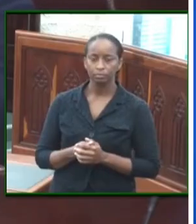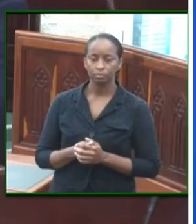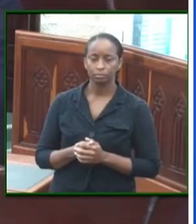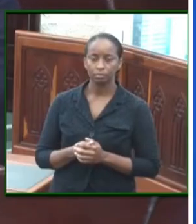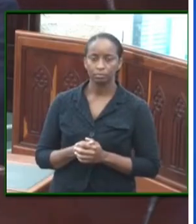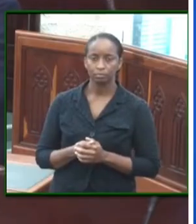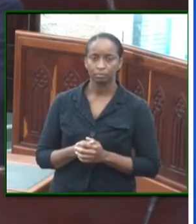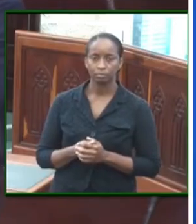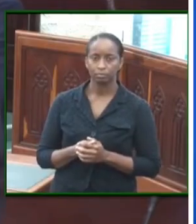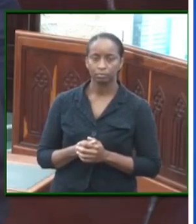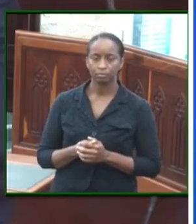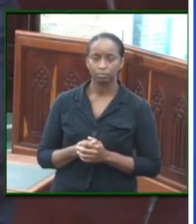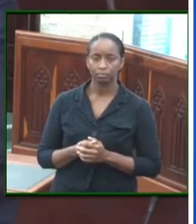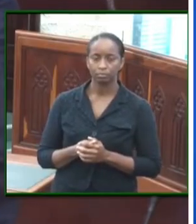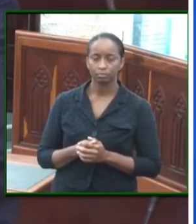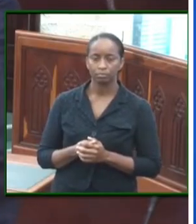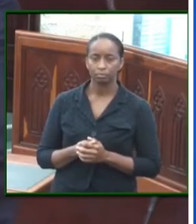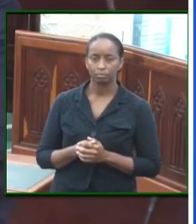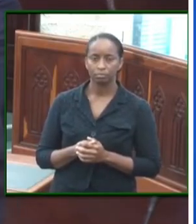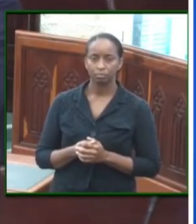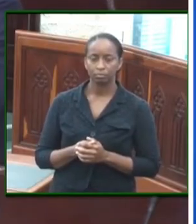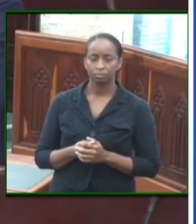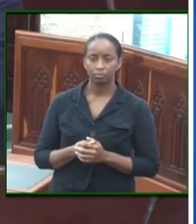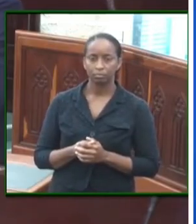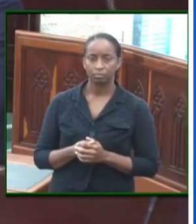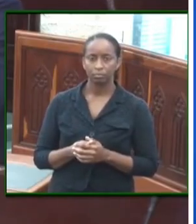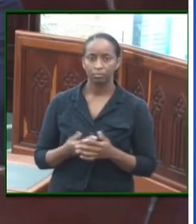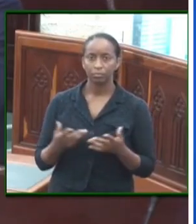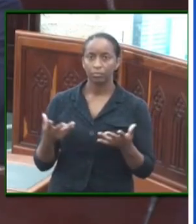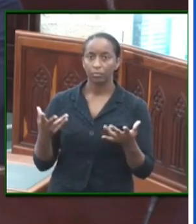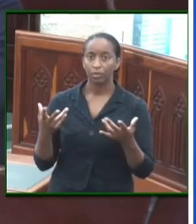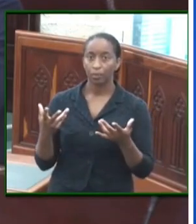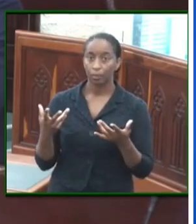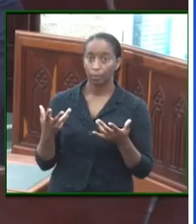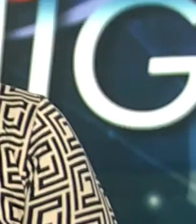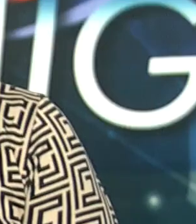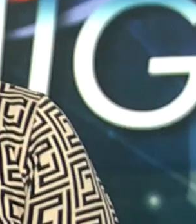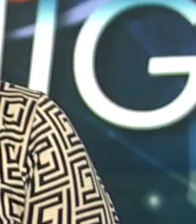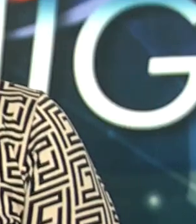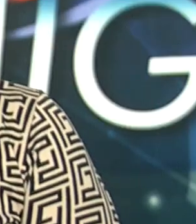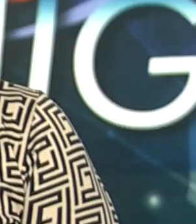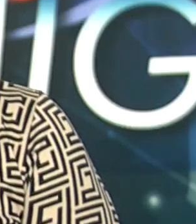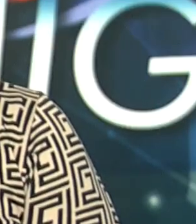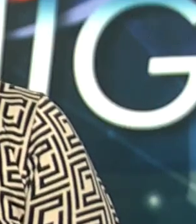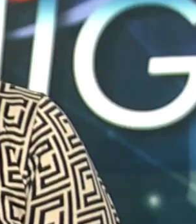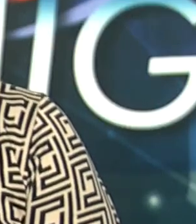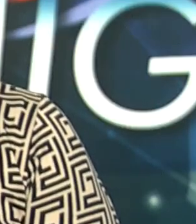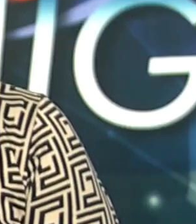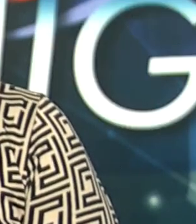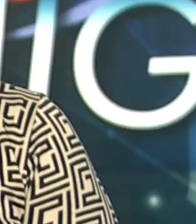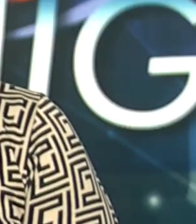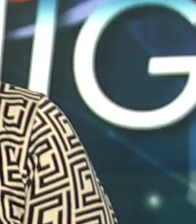maintain the Graham Hall Nature Sanctuary. After hiatus due to the onset